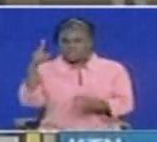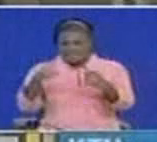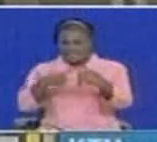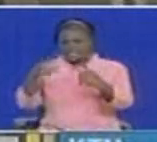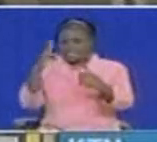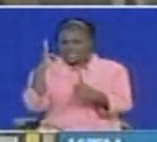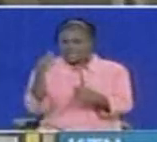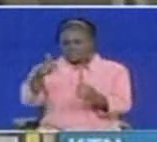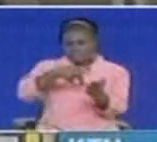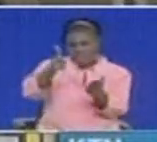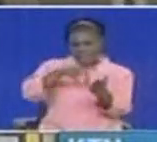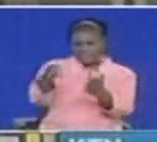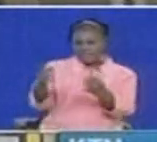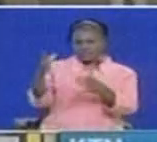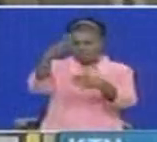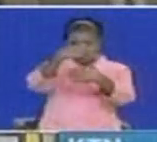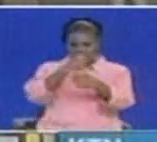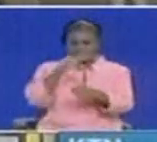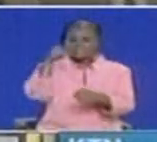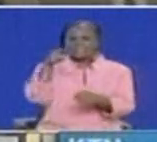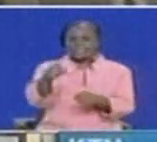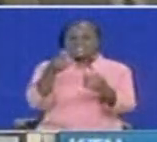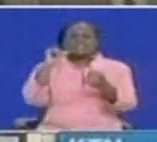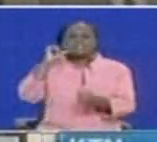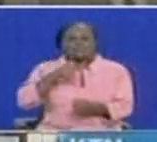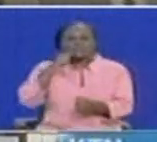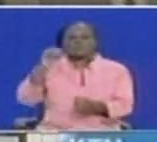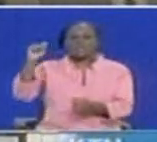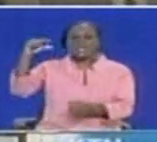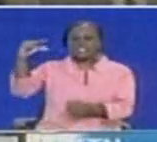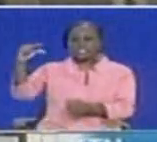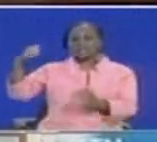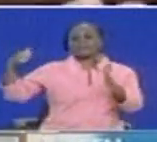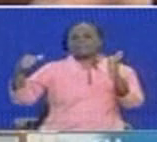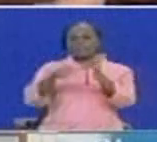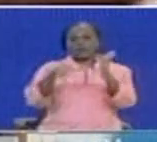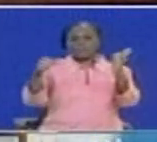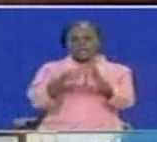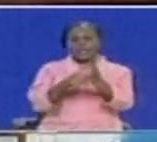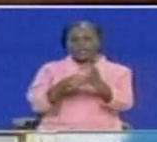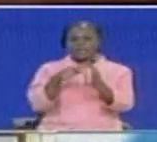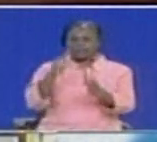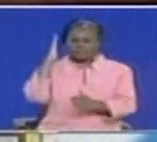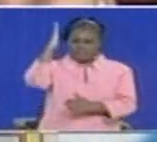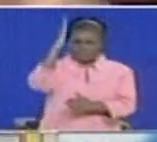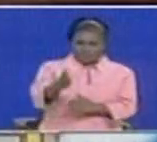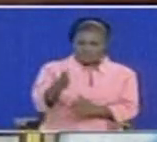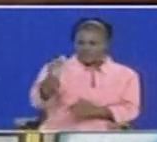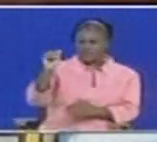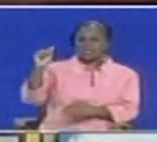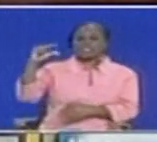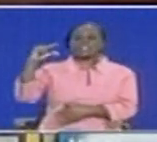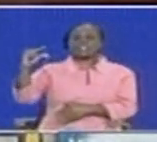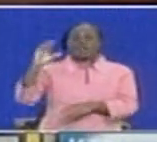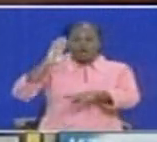shilling payment to the Anglo leasing companies is the current AG's fault. We're just going for the Attorney General now on that